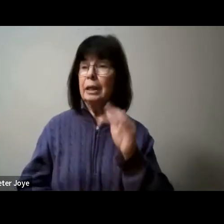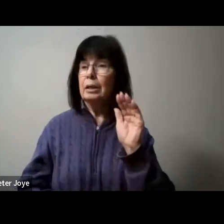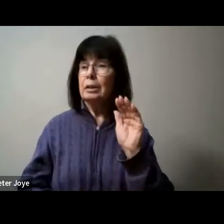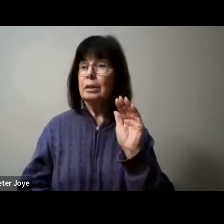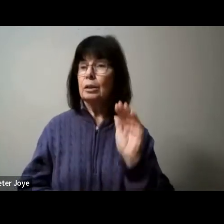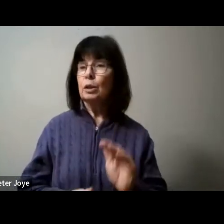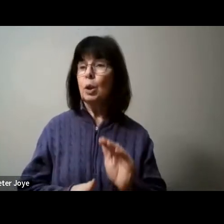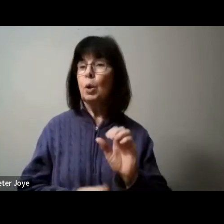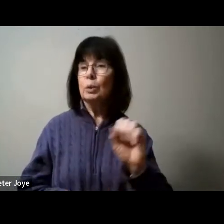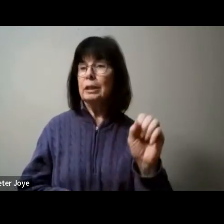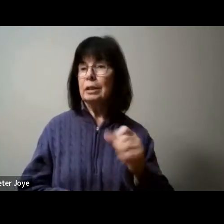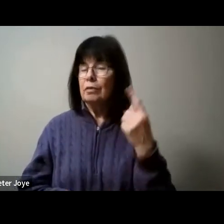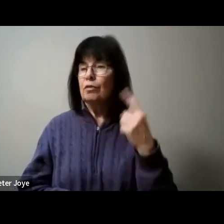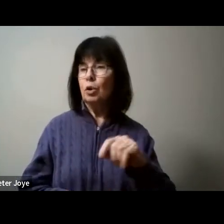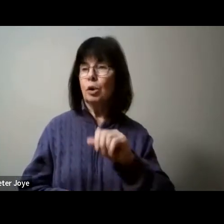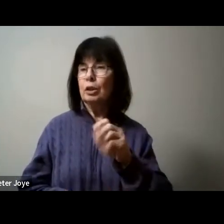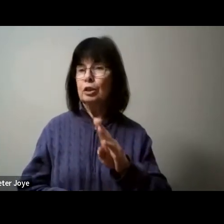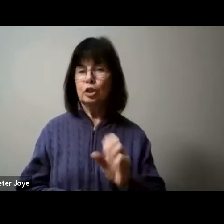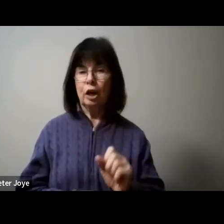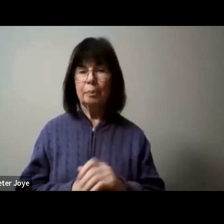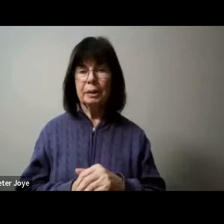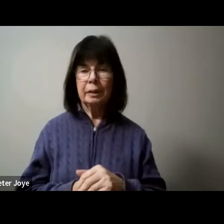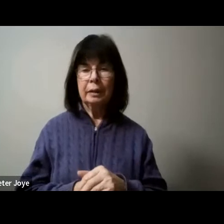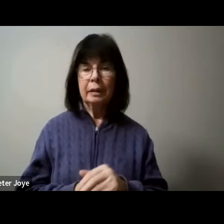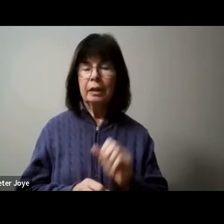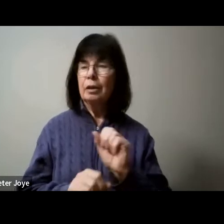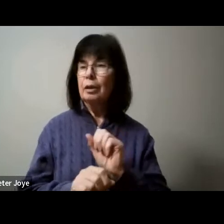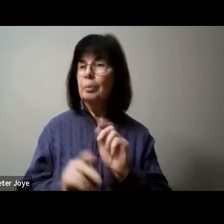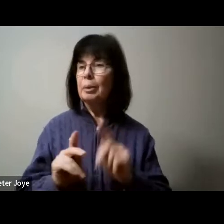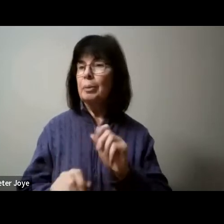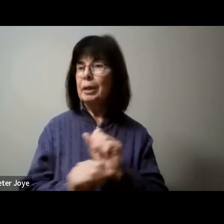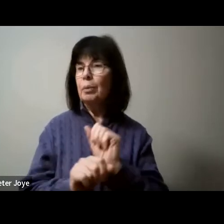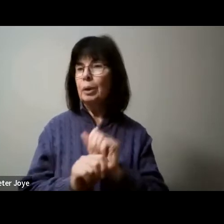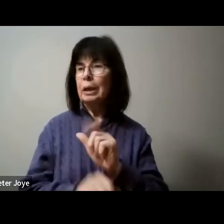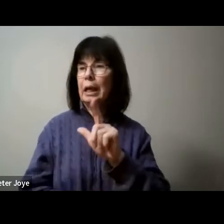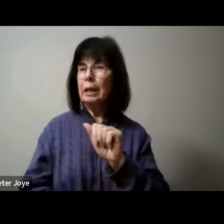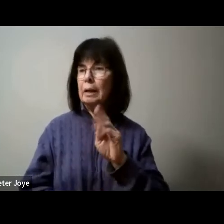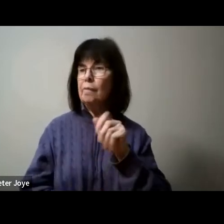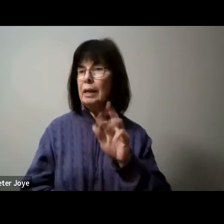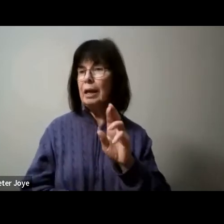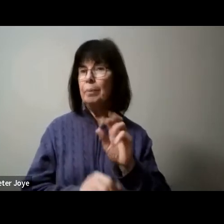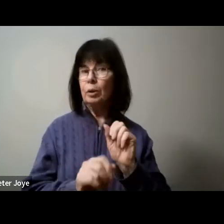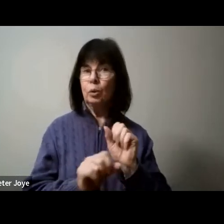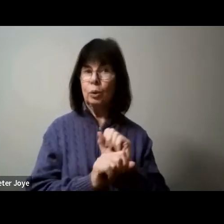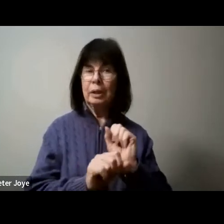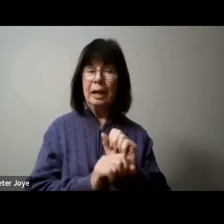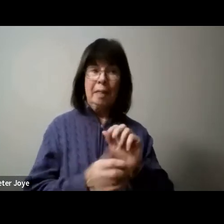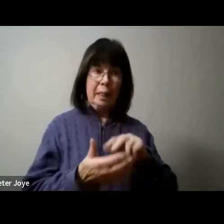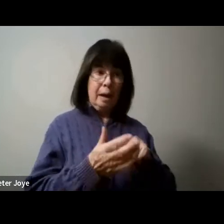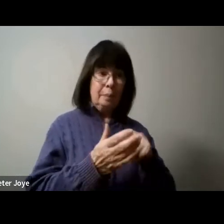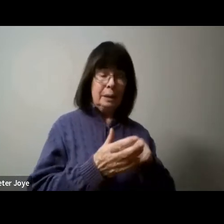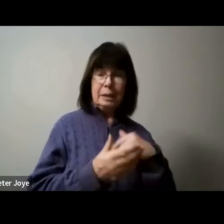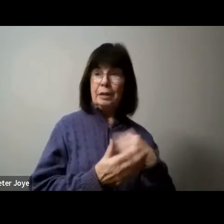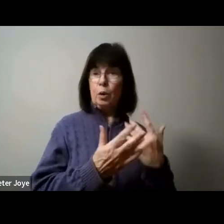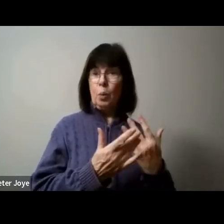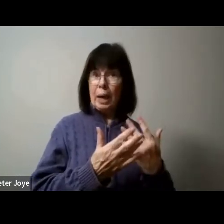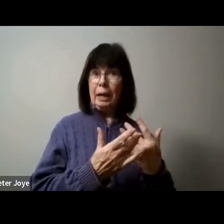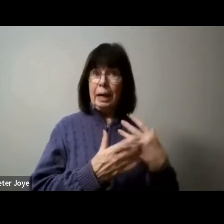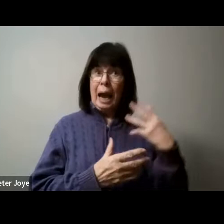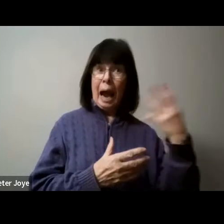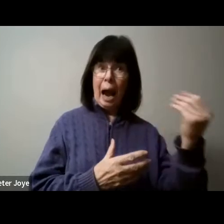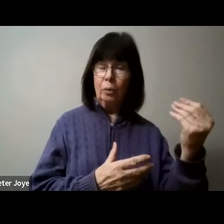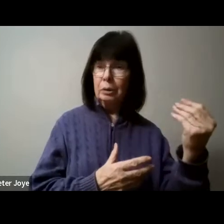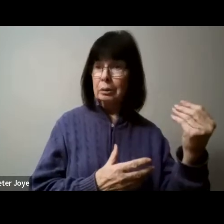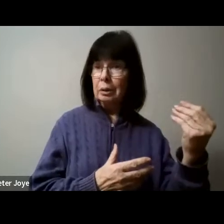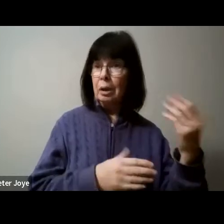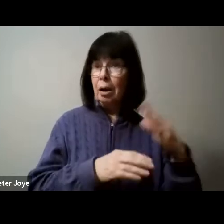jobs, especially for our day labor community and people that work in labor work. And so that means that every day that they're waiting out there on the street corners, a